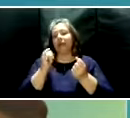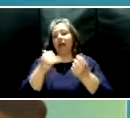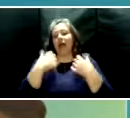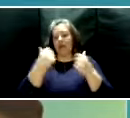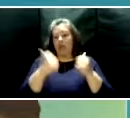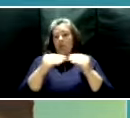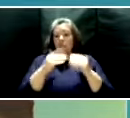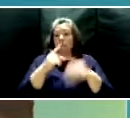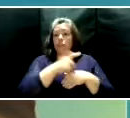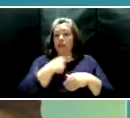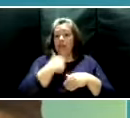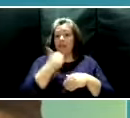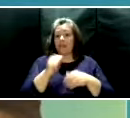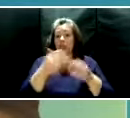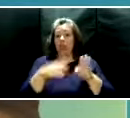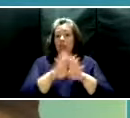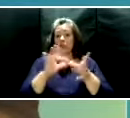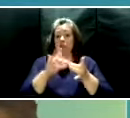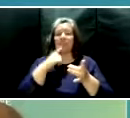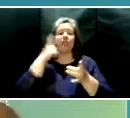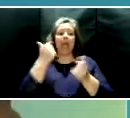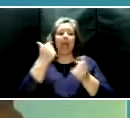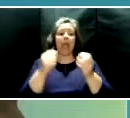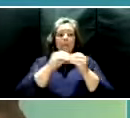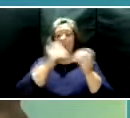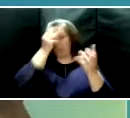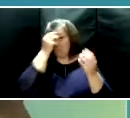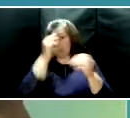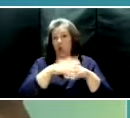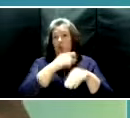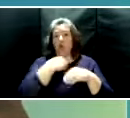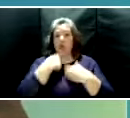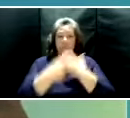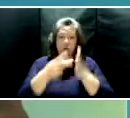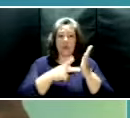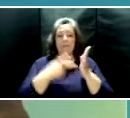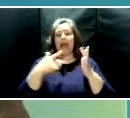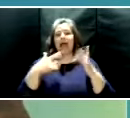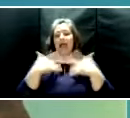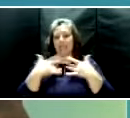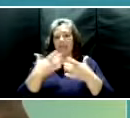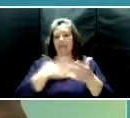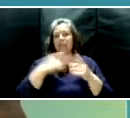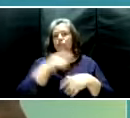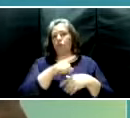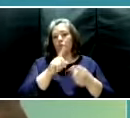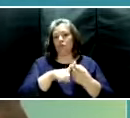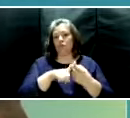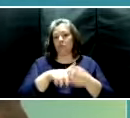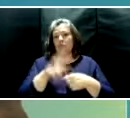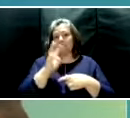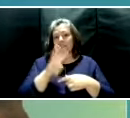have any closing remarks? And for additional information on our programs and activities, please visit us